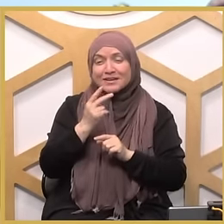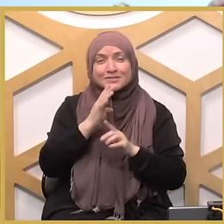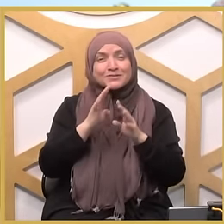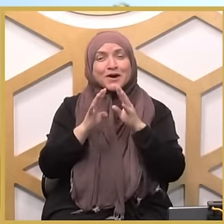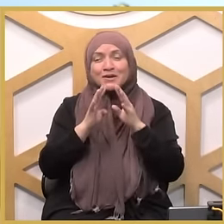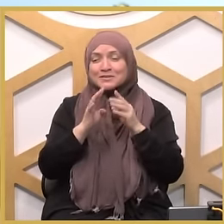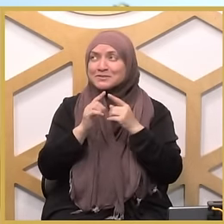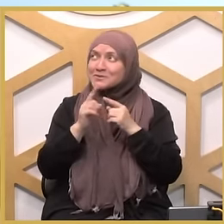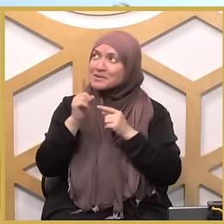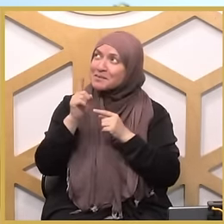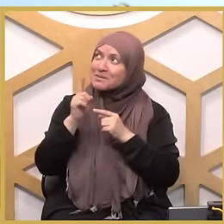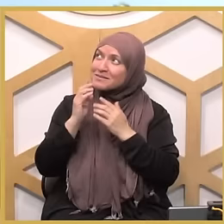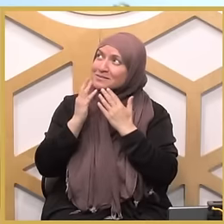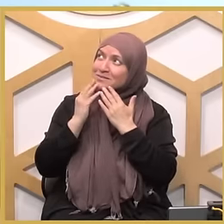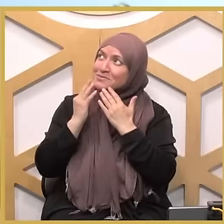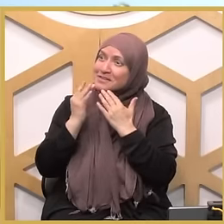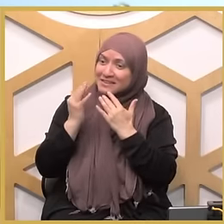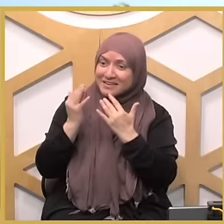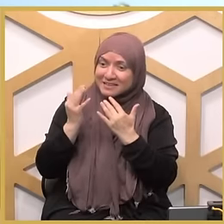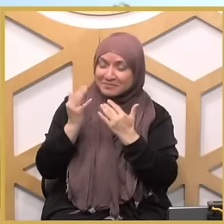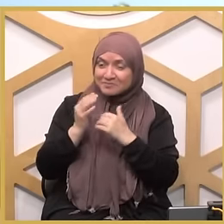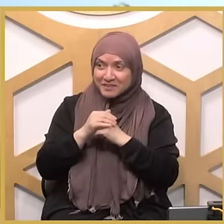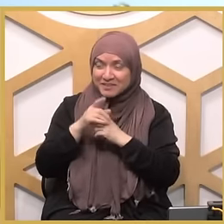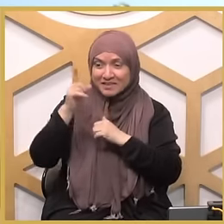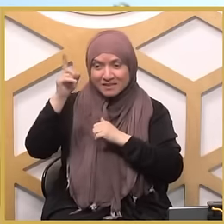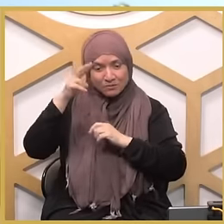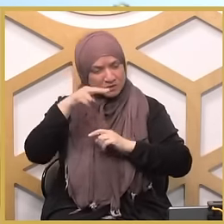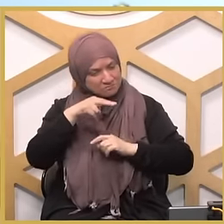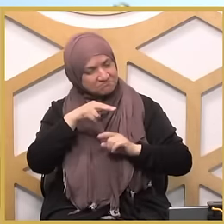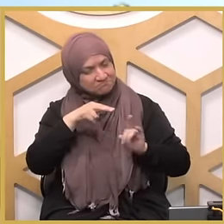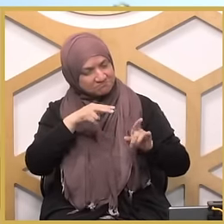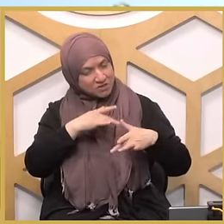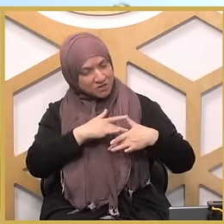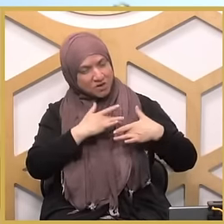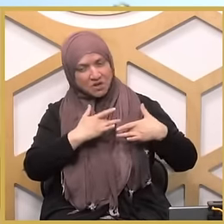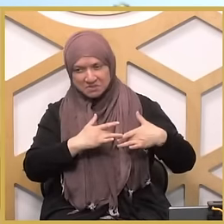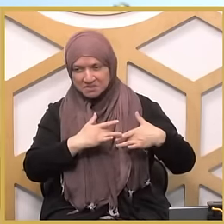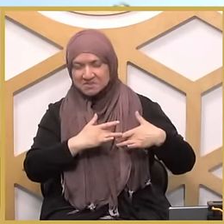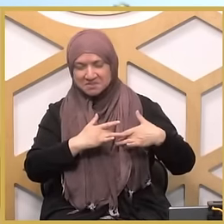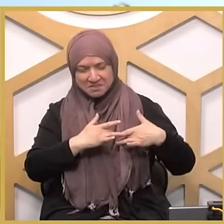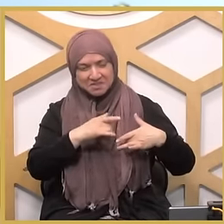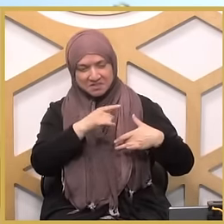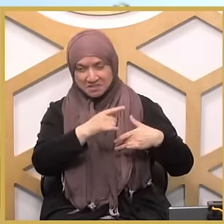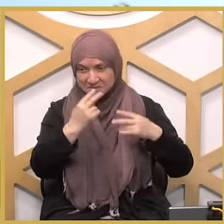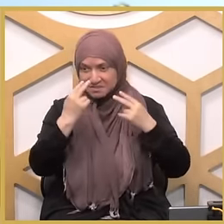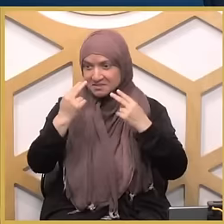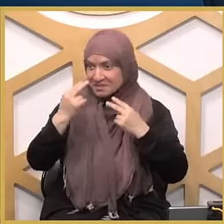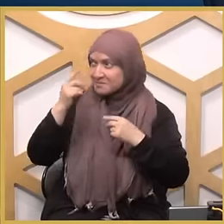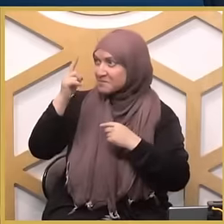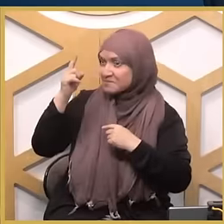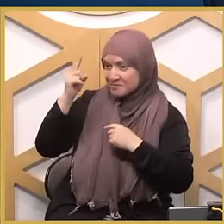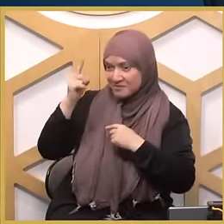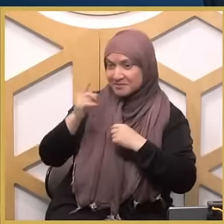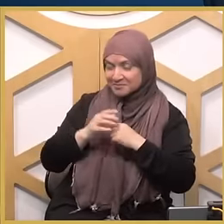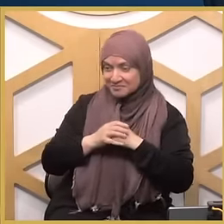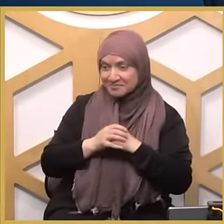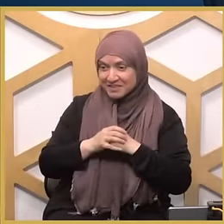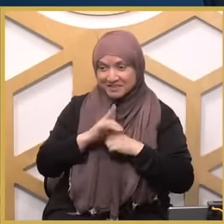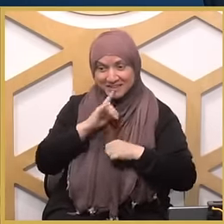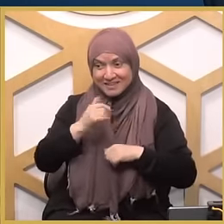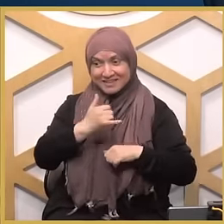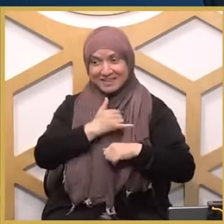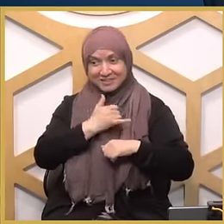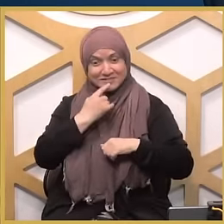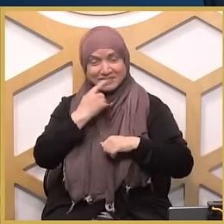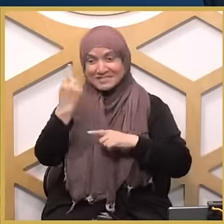you, and your heart is observing Him, and that's the best form of worship. Can I add a little bit, yeah, one more to it? No. You know that